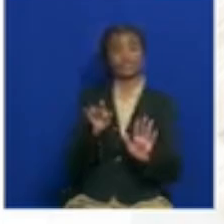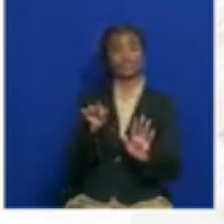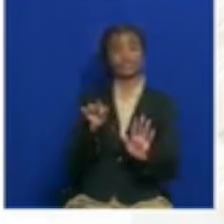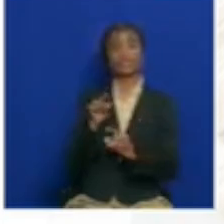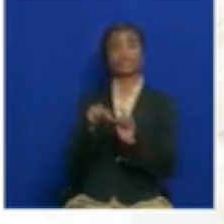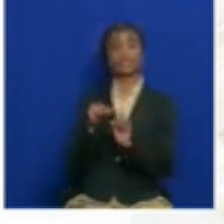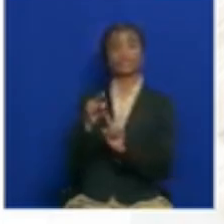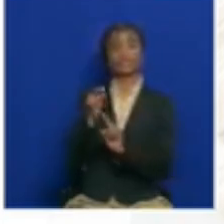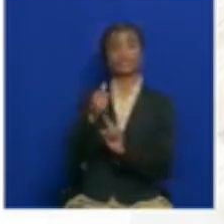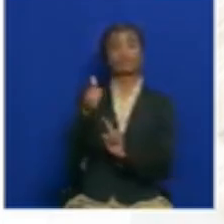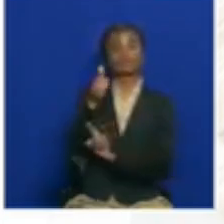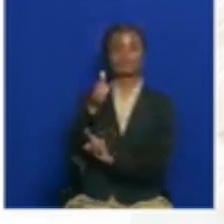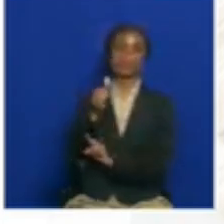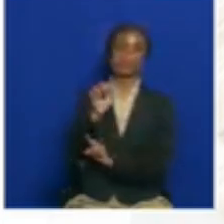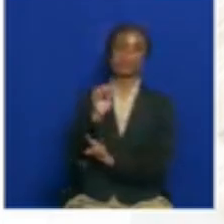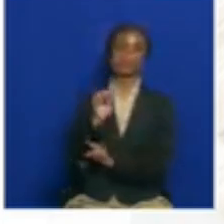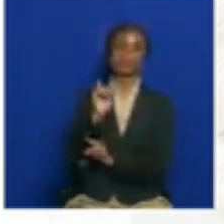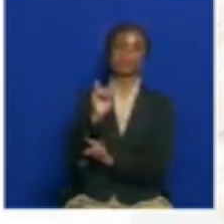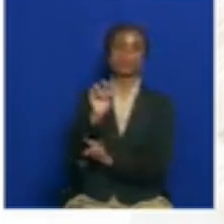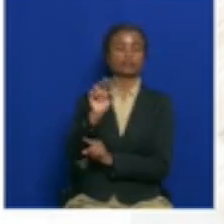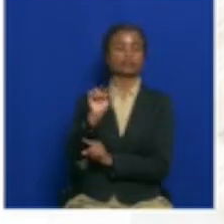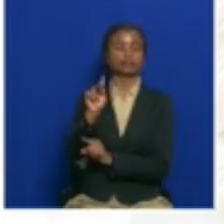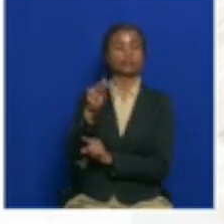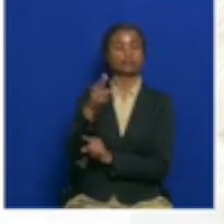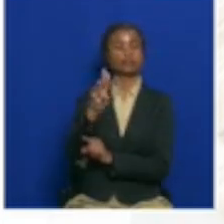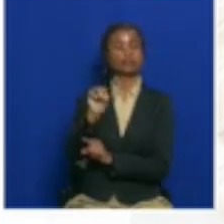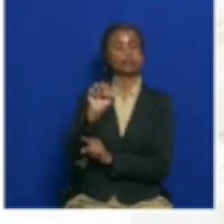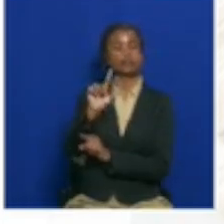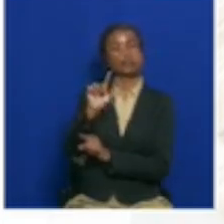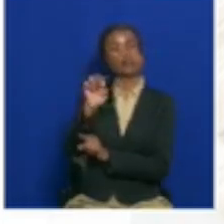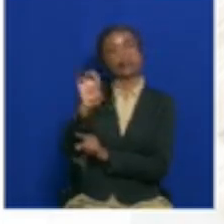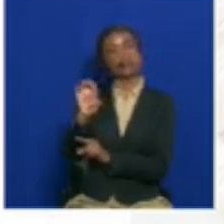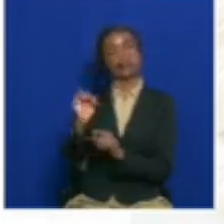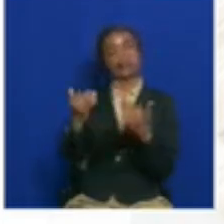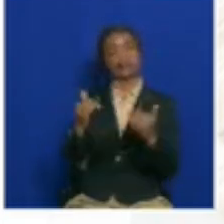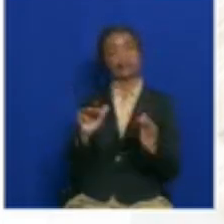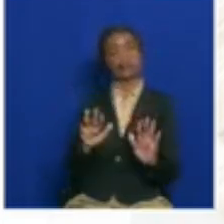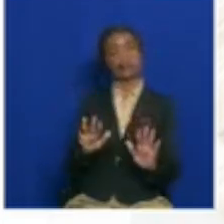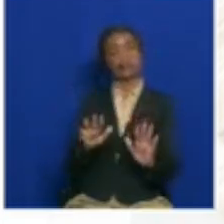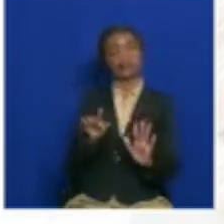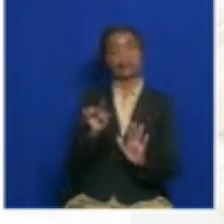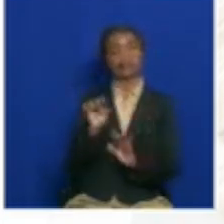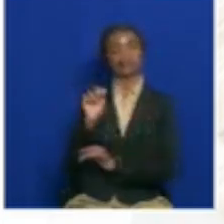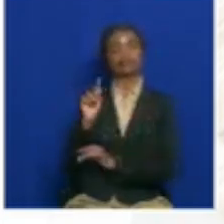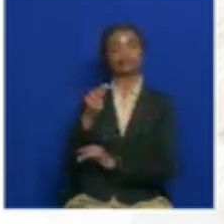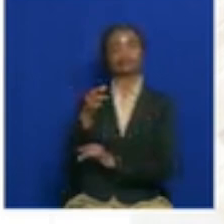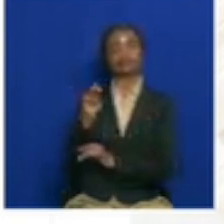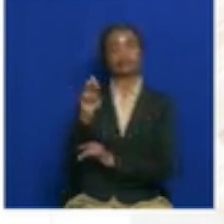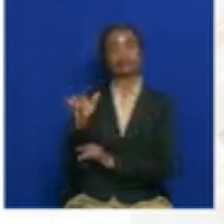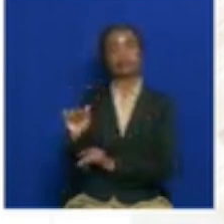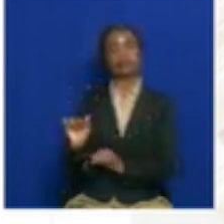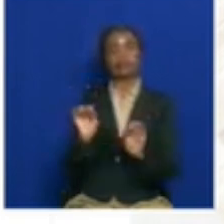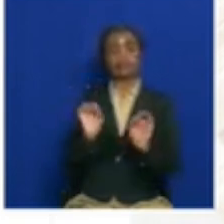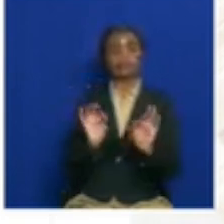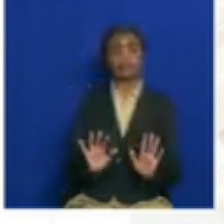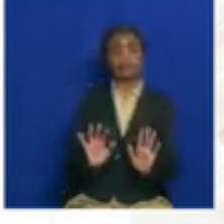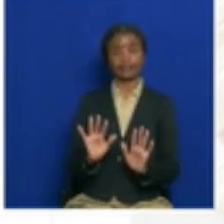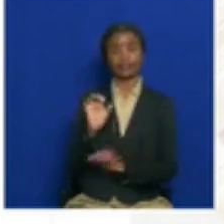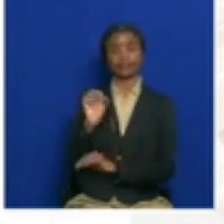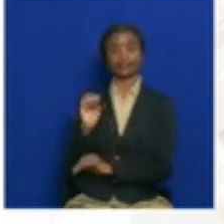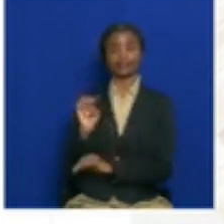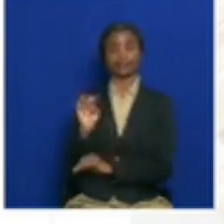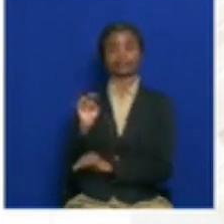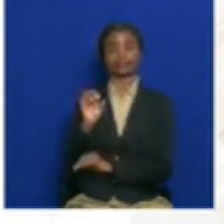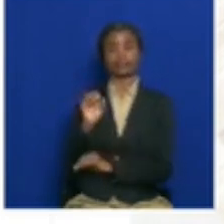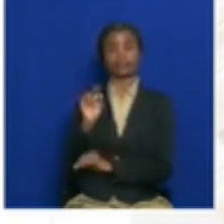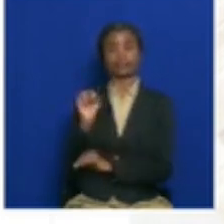9 with former General Tema. 10 Major General Leseja Sinona, and so it goes. So there are